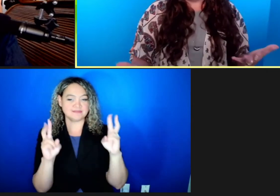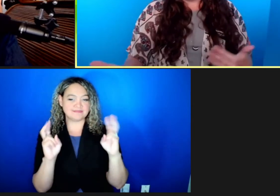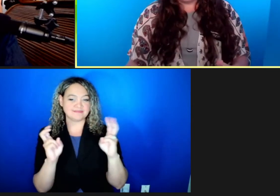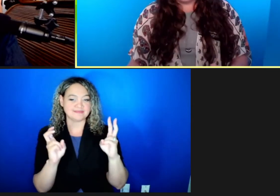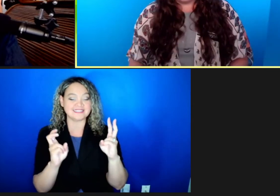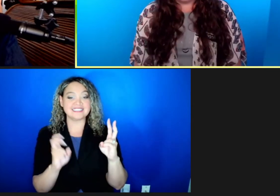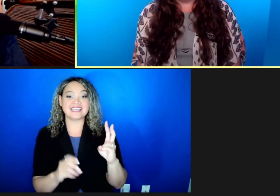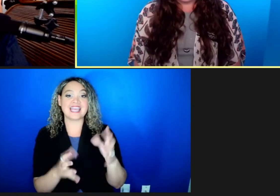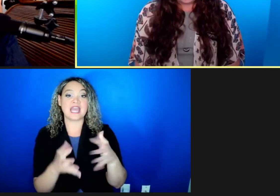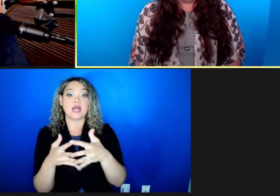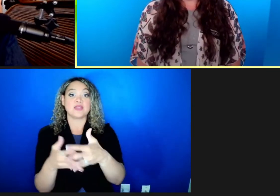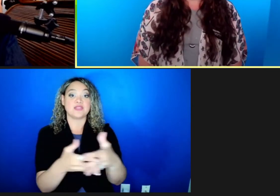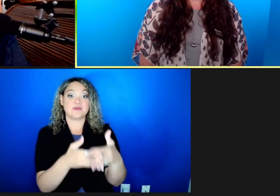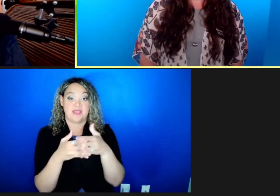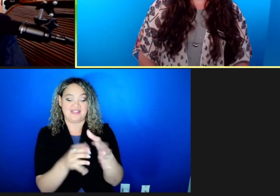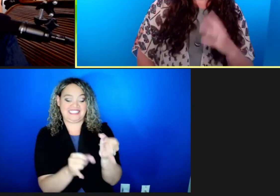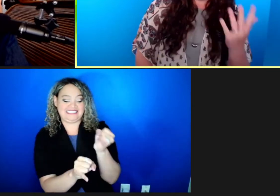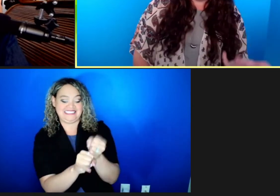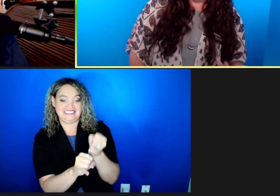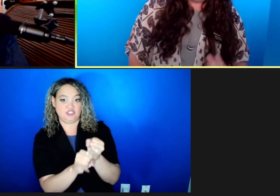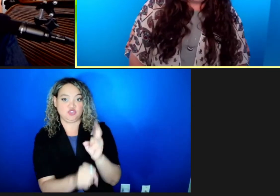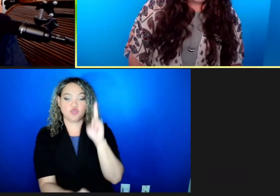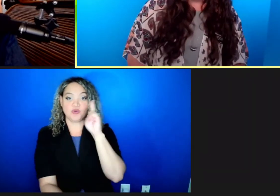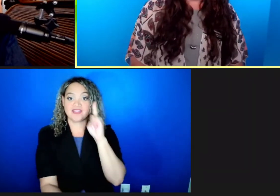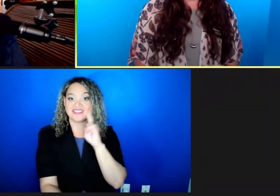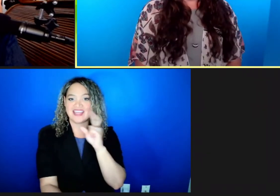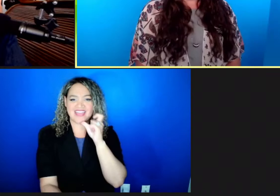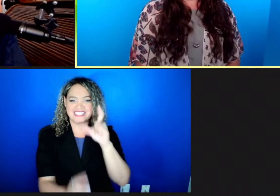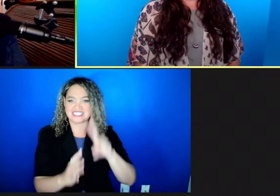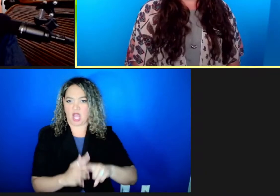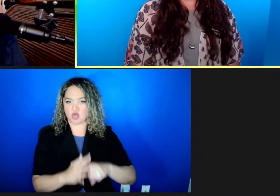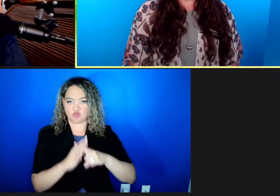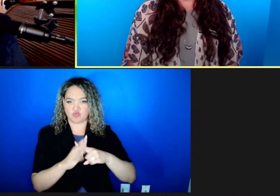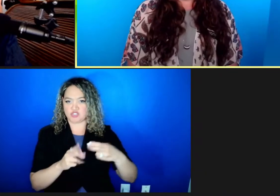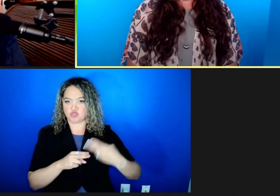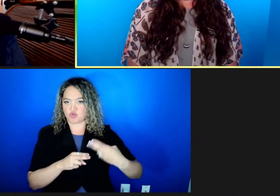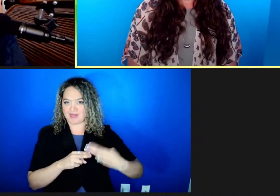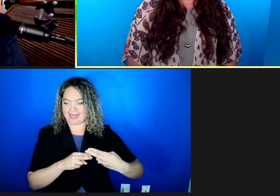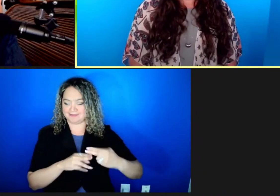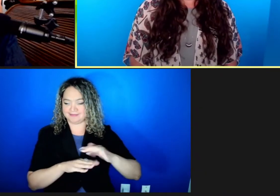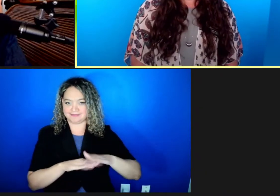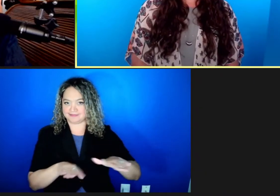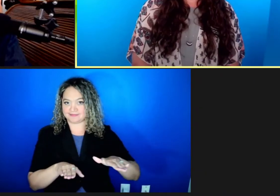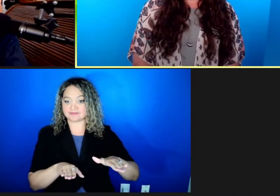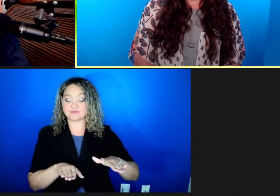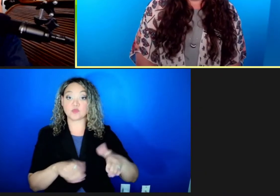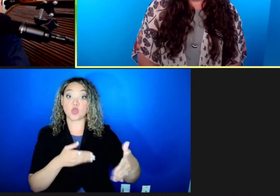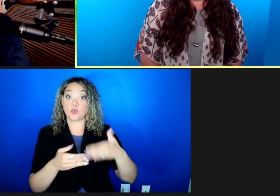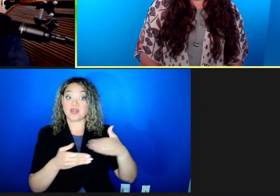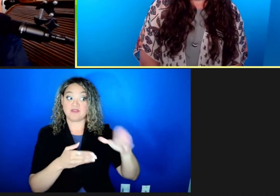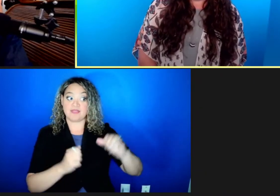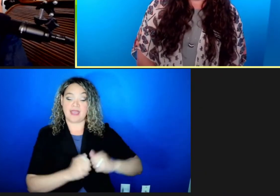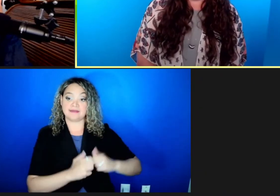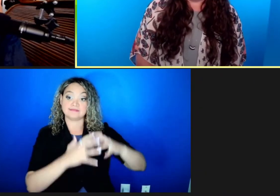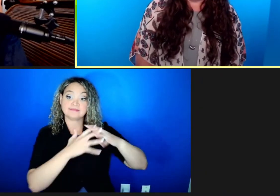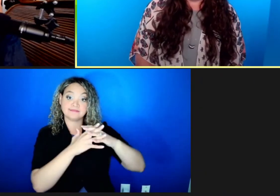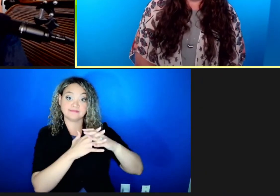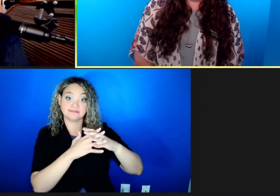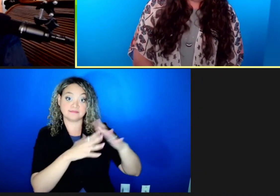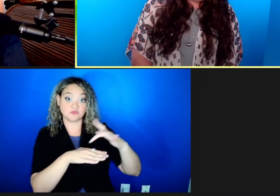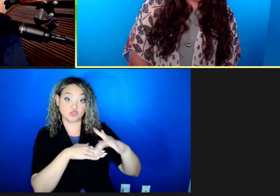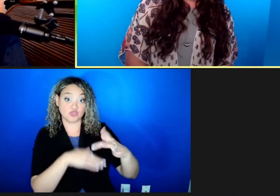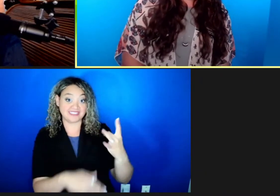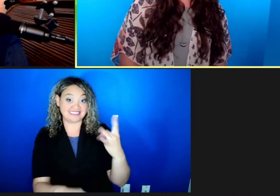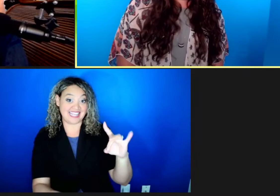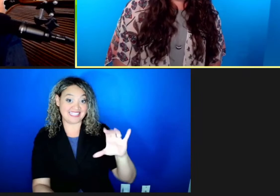the American Institute of the Deaf, that was not its original name, but when that was founded in the early